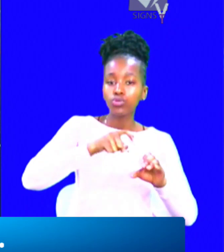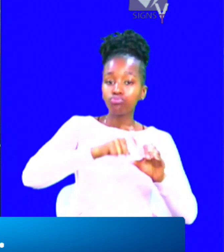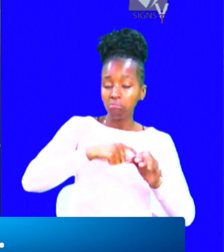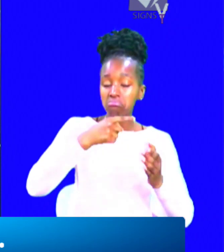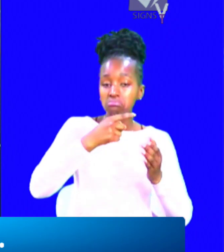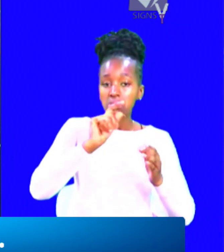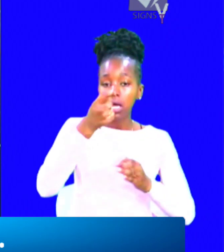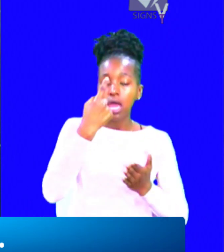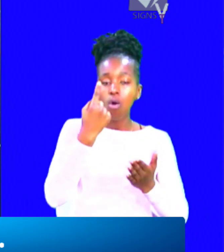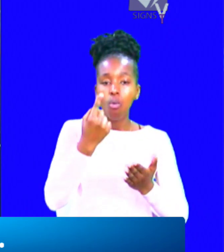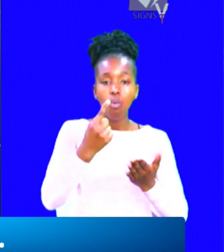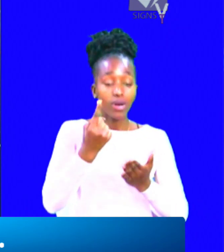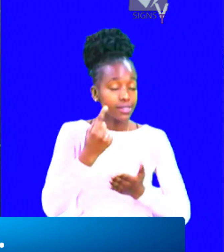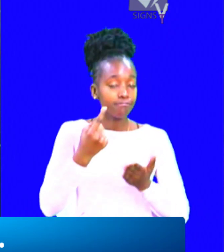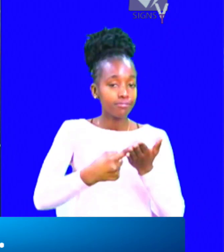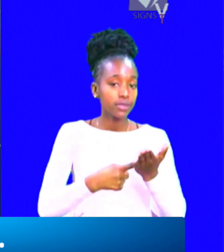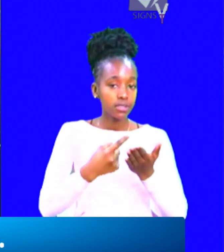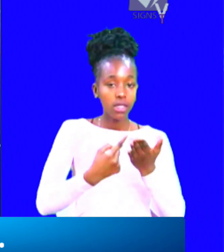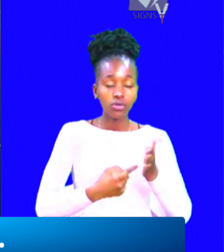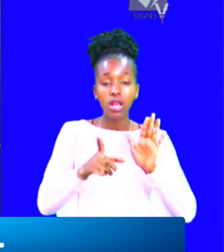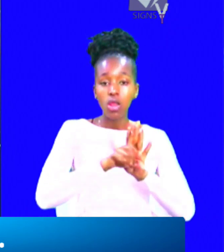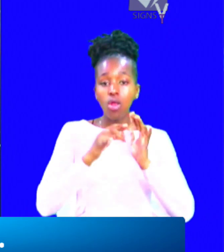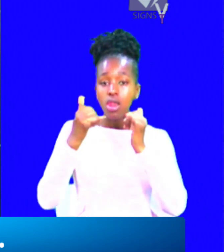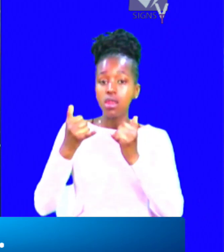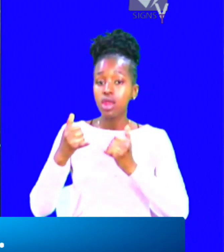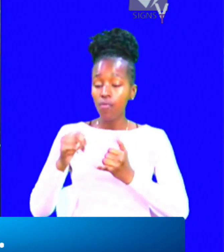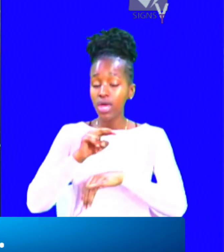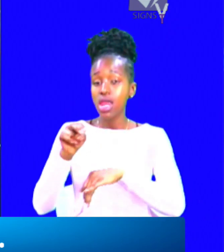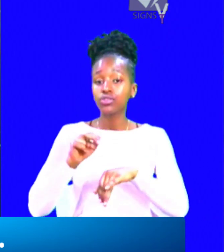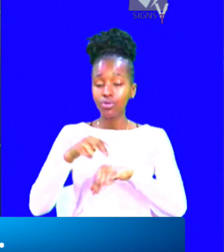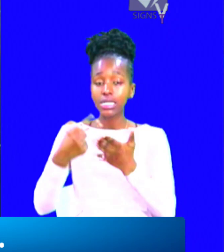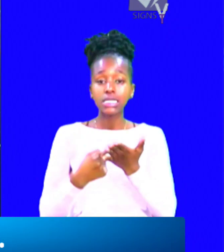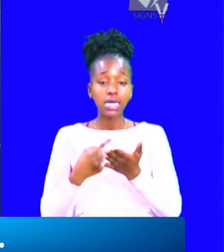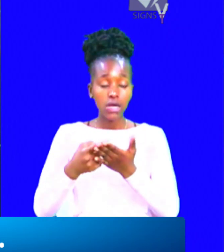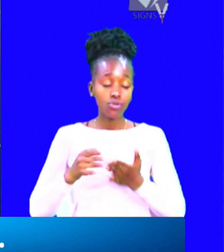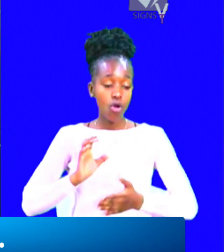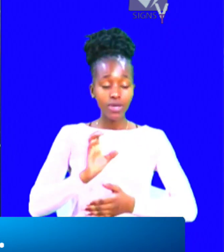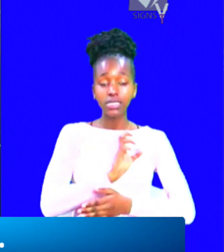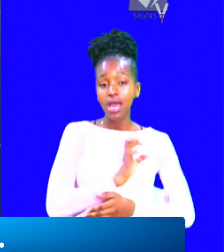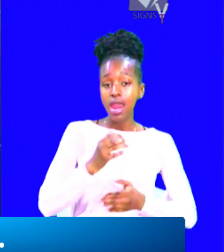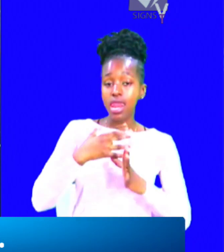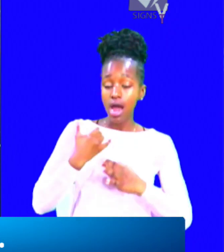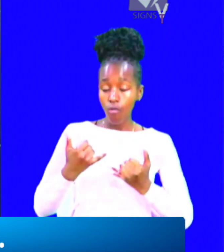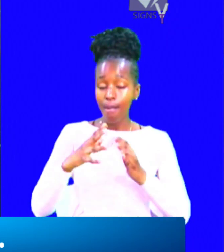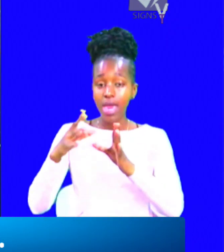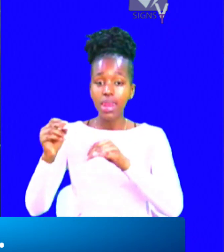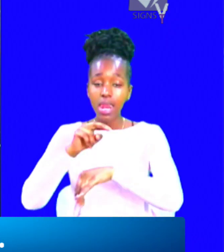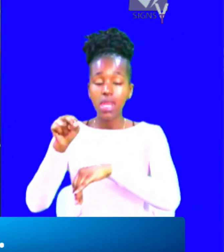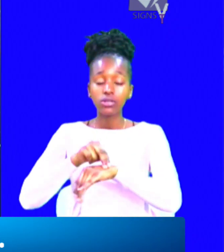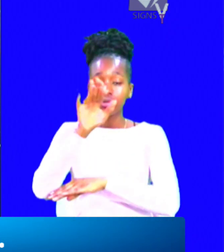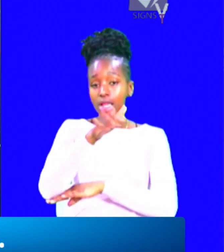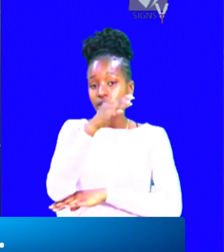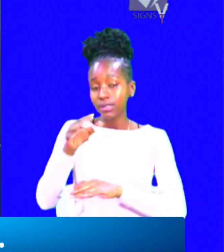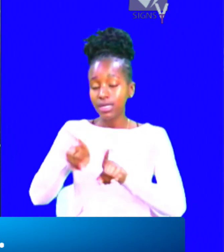a motion for the establishment of the National Dialogue Committee has been tabled before the National Assembly, with members set to debate